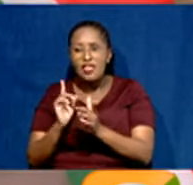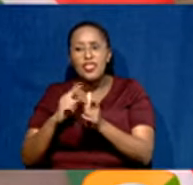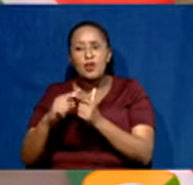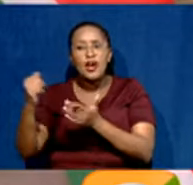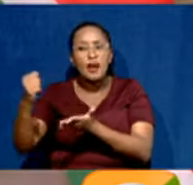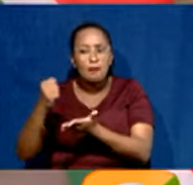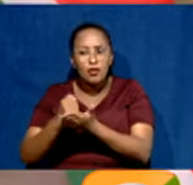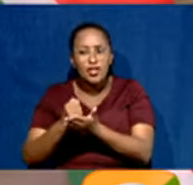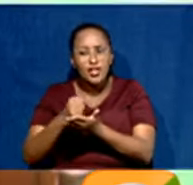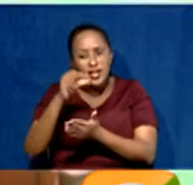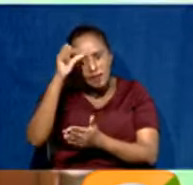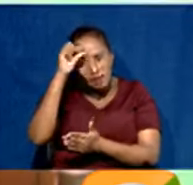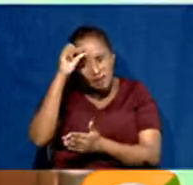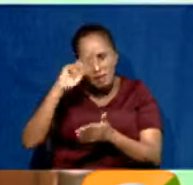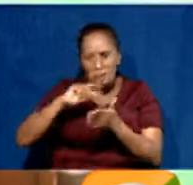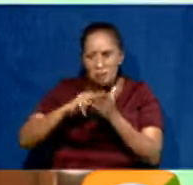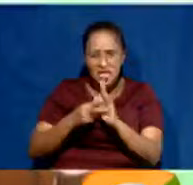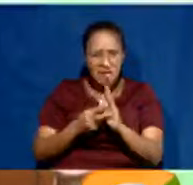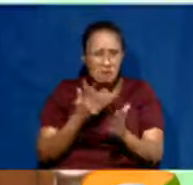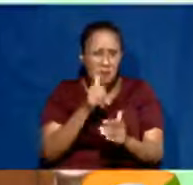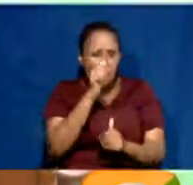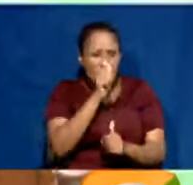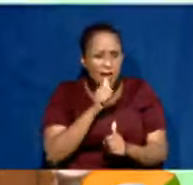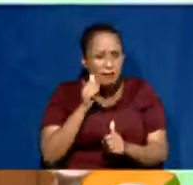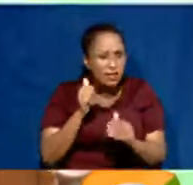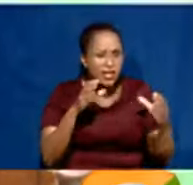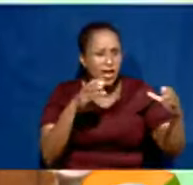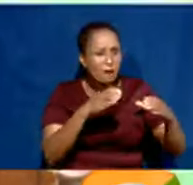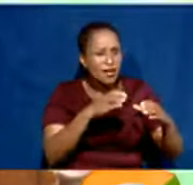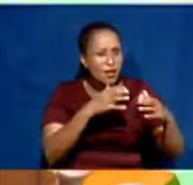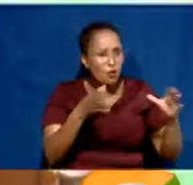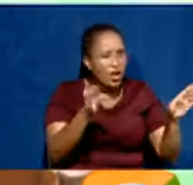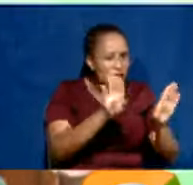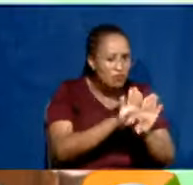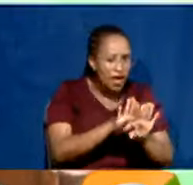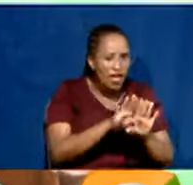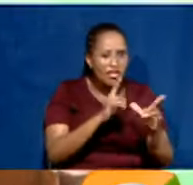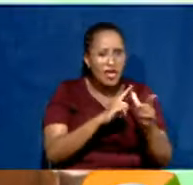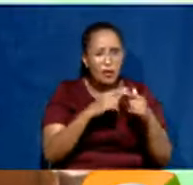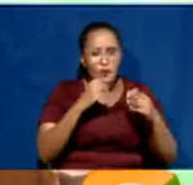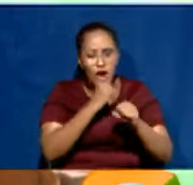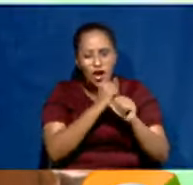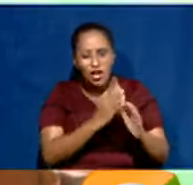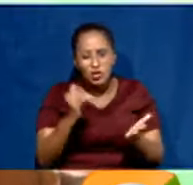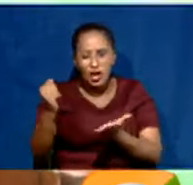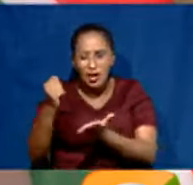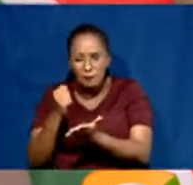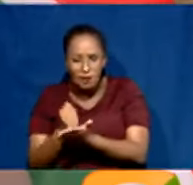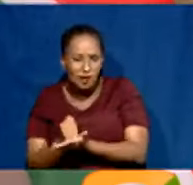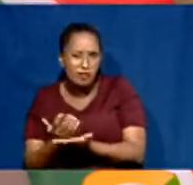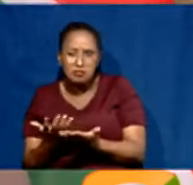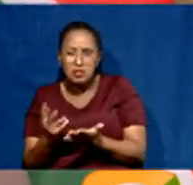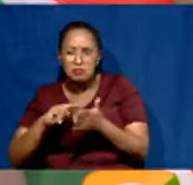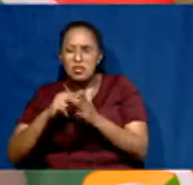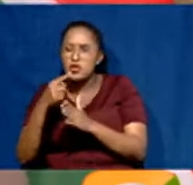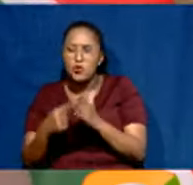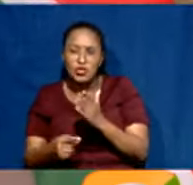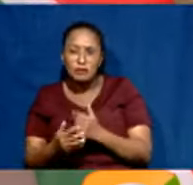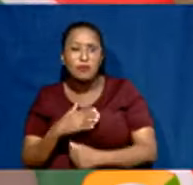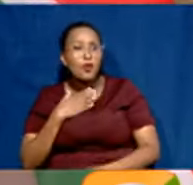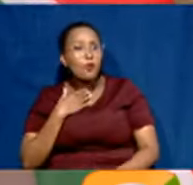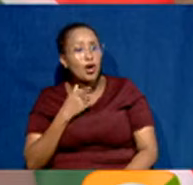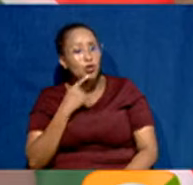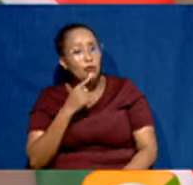ni makampuni yaliyo humu pengine yalifunga wakatoka ndo wakaja wakaandikwa na serikali, ama hawa walikuwa ni wakutoka? Waacha sasa nikwambie,